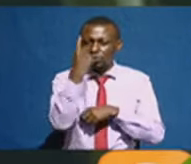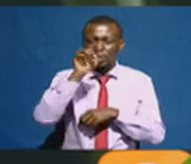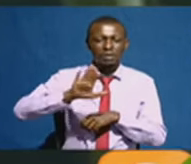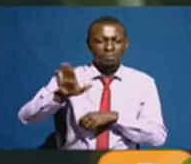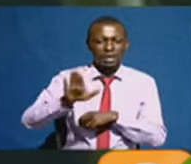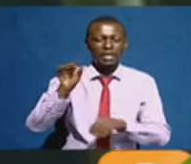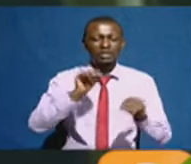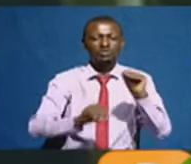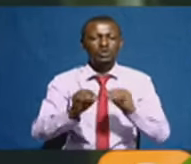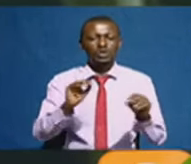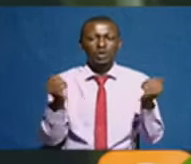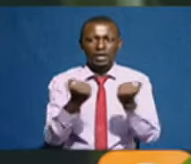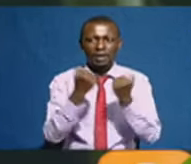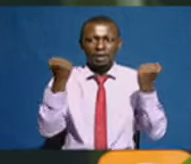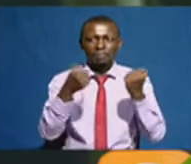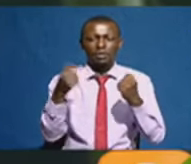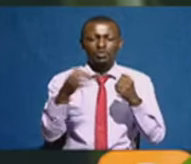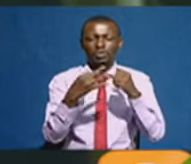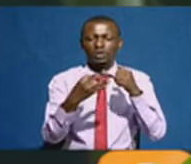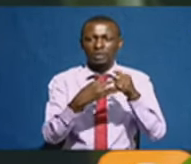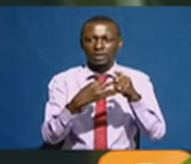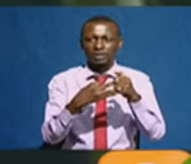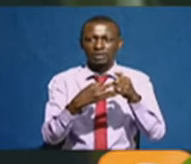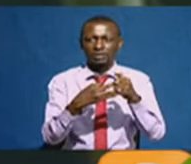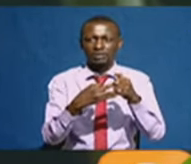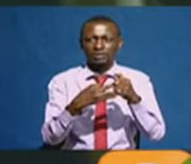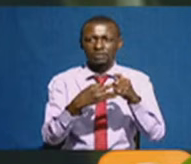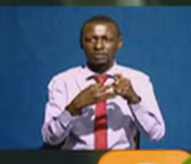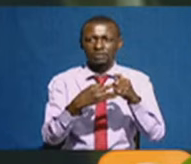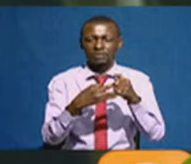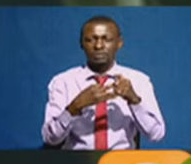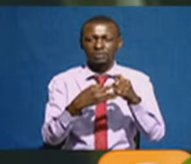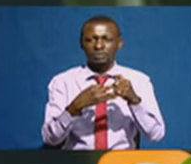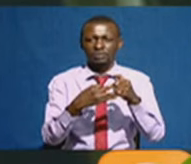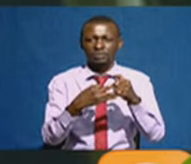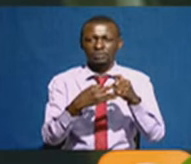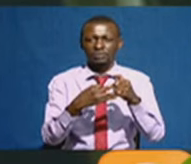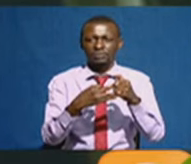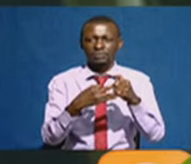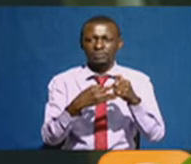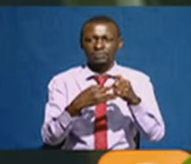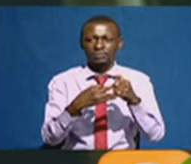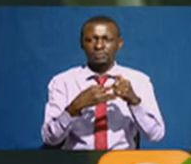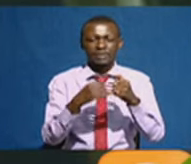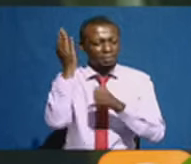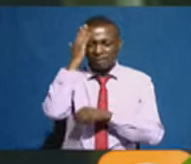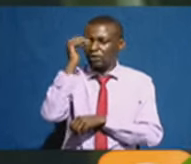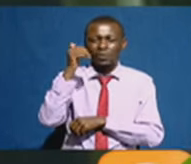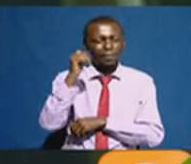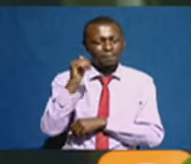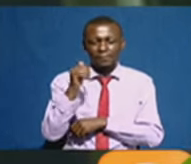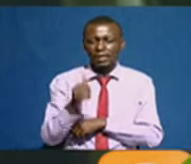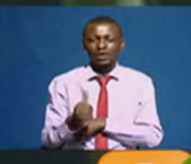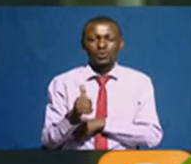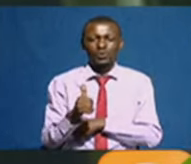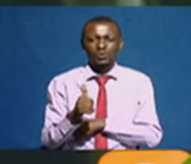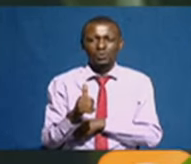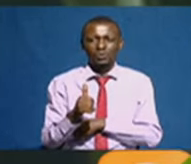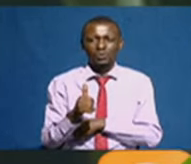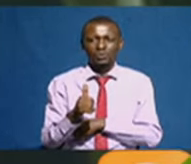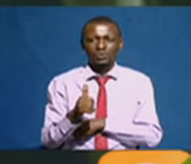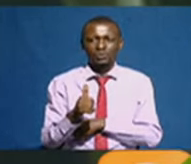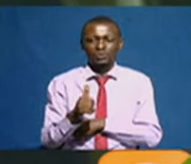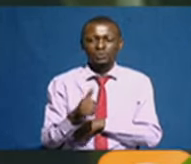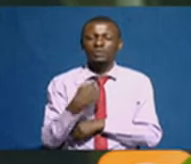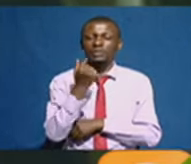Yeah. Agostinane, you may recall. So I don't know, because at the same time, when he continues to